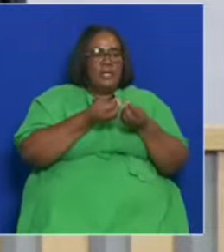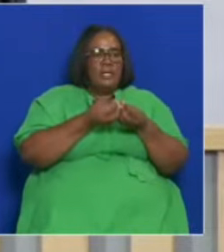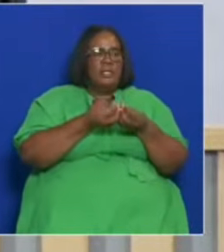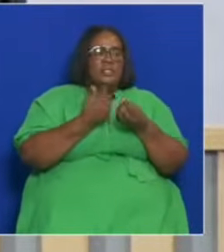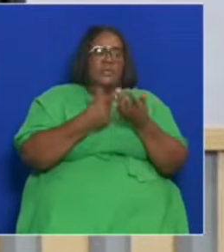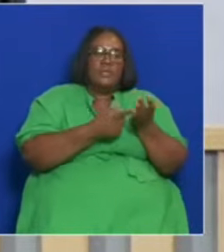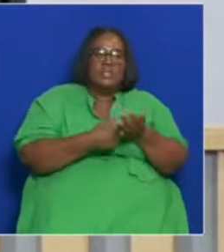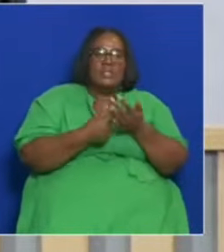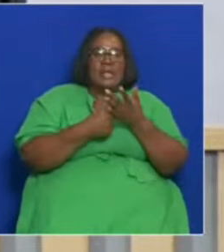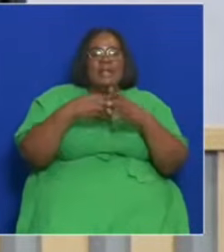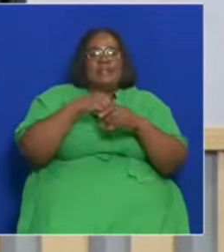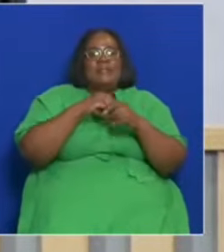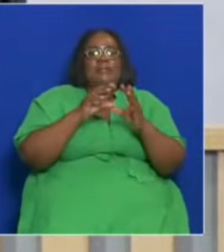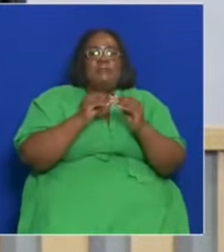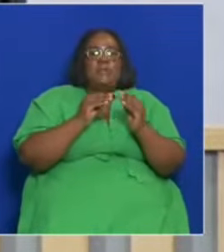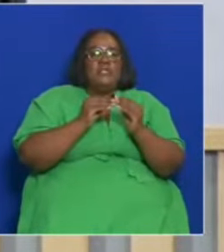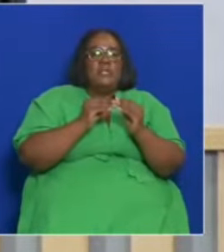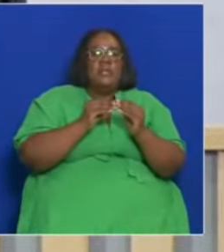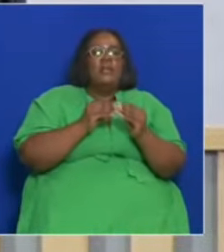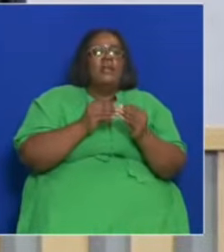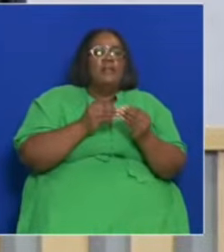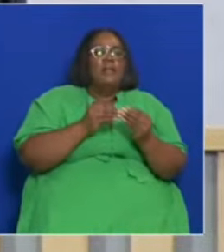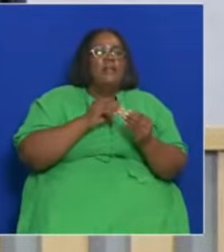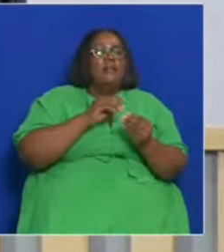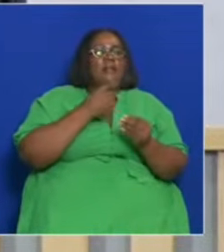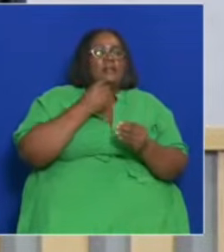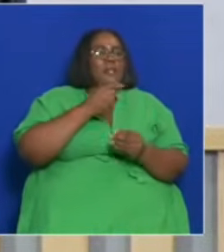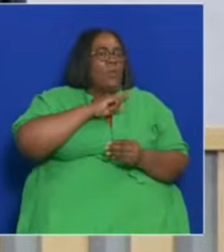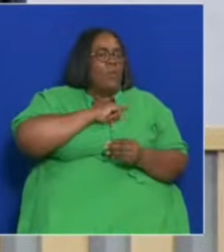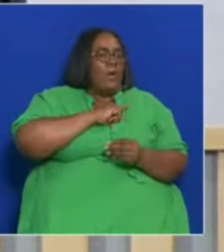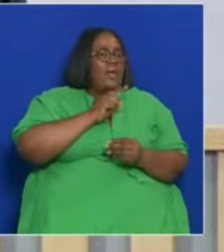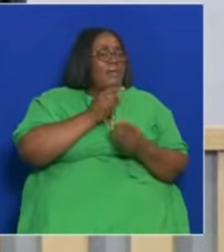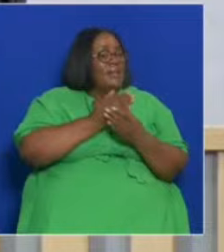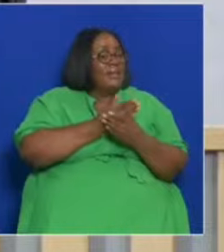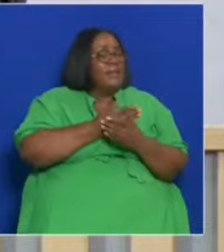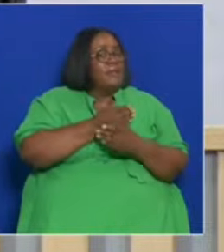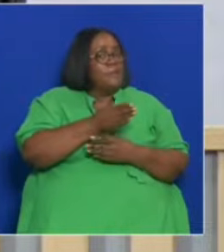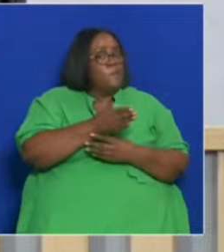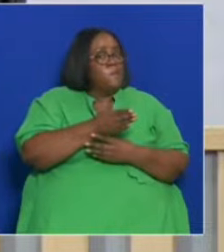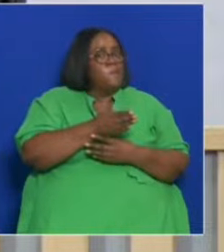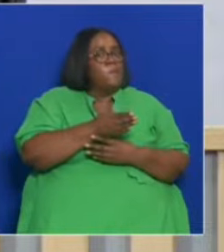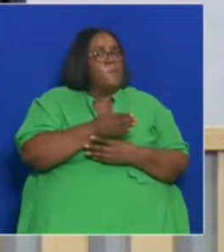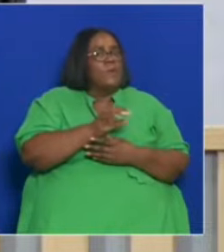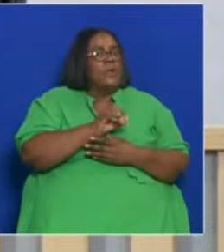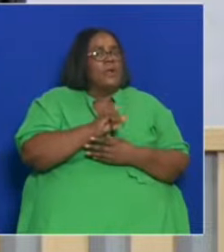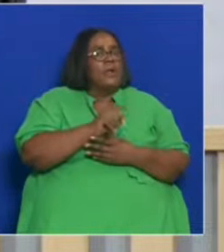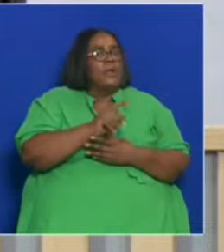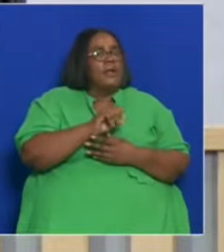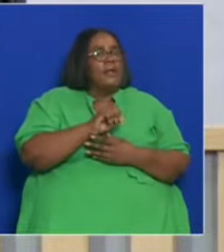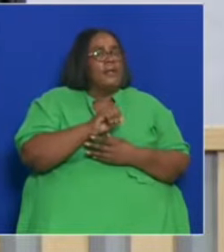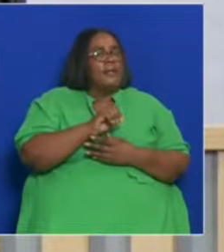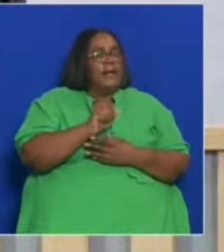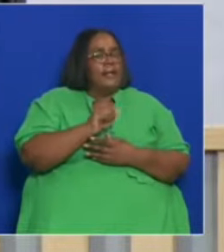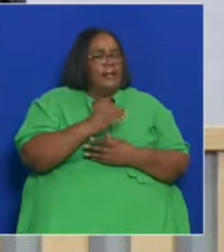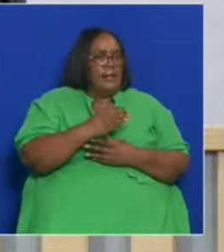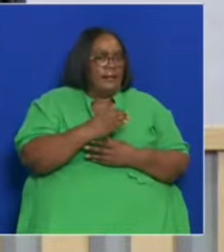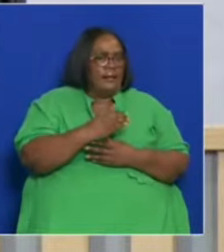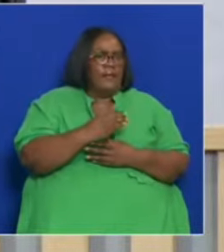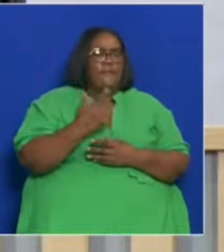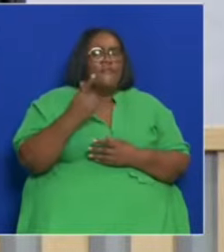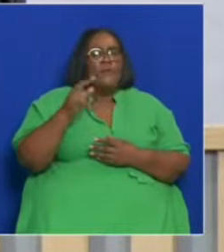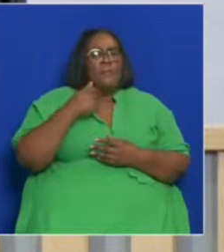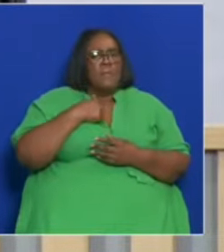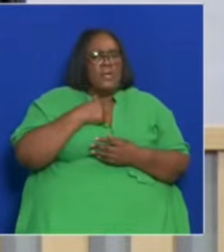the matter was in IDAC. But also, for me, it was because the ID